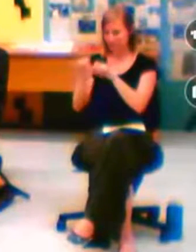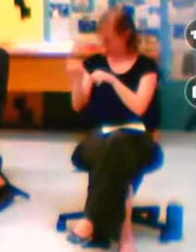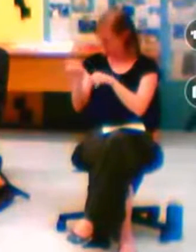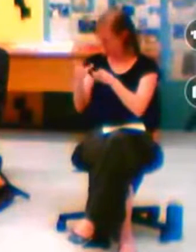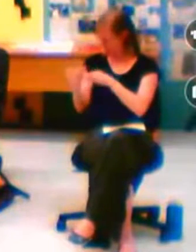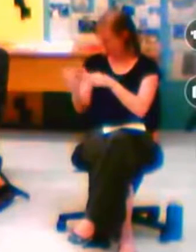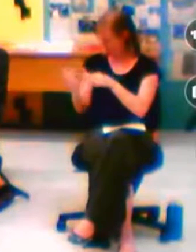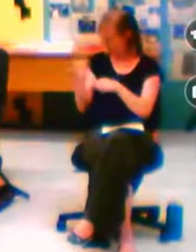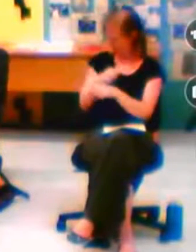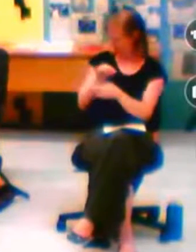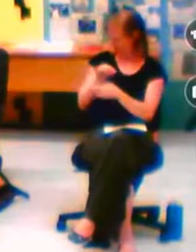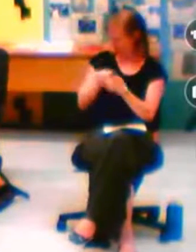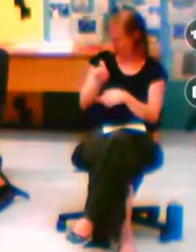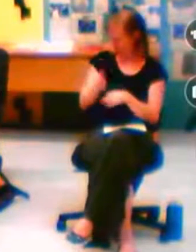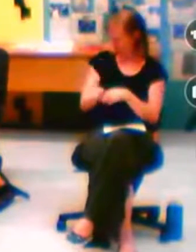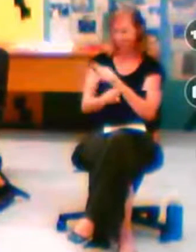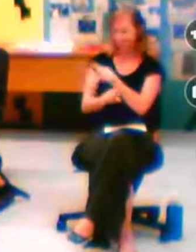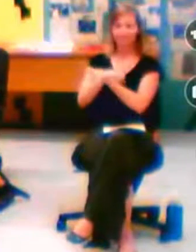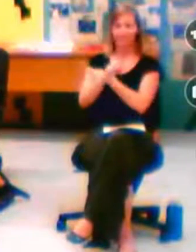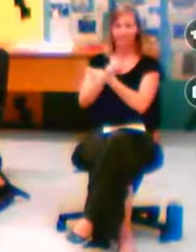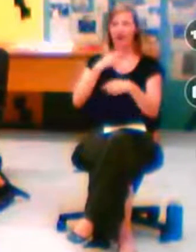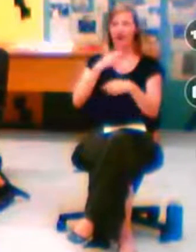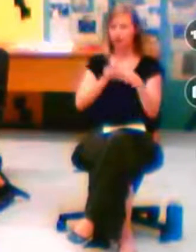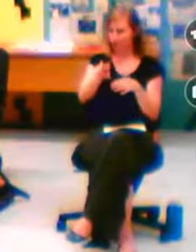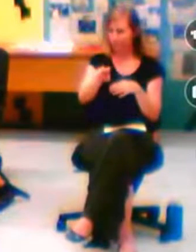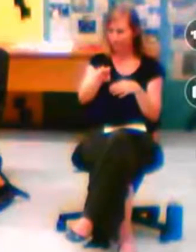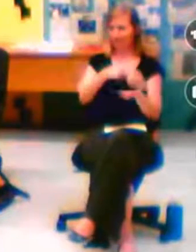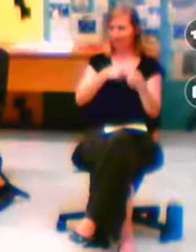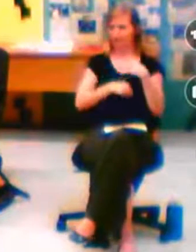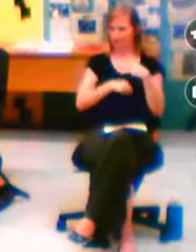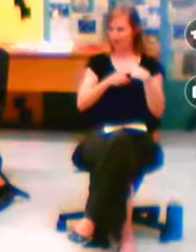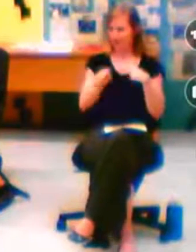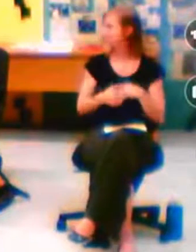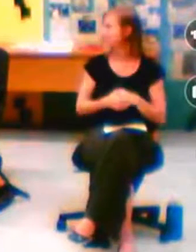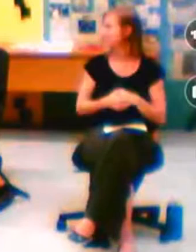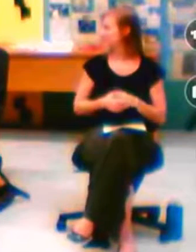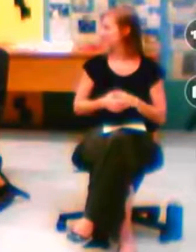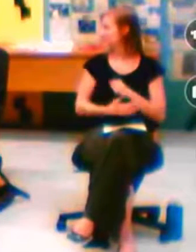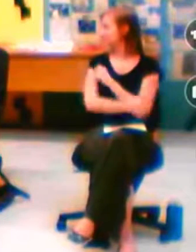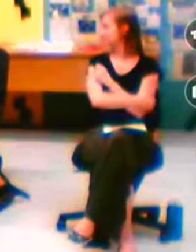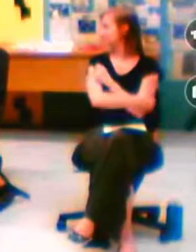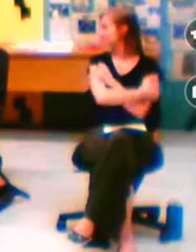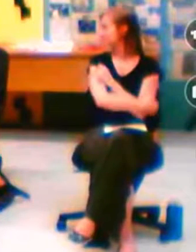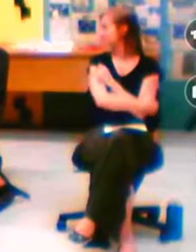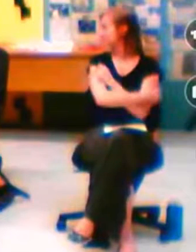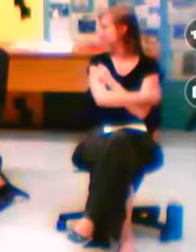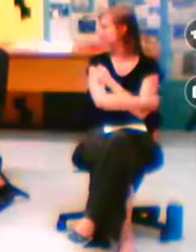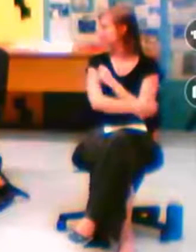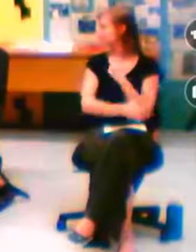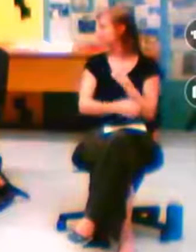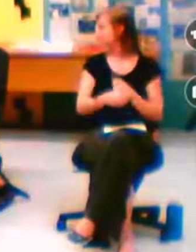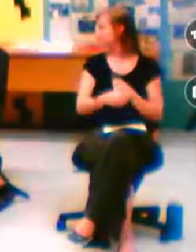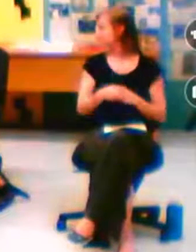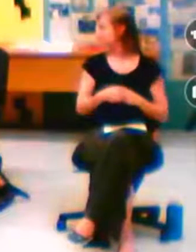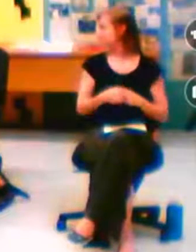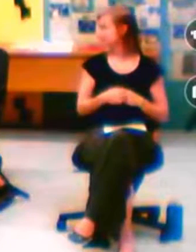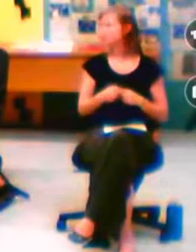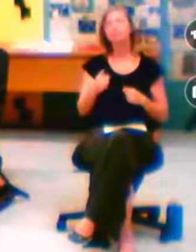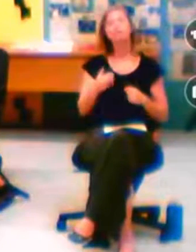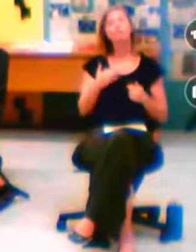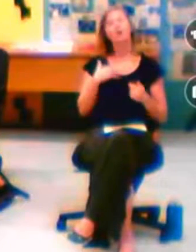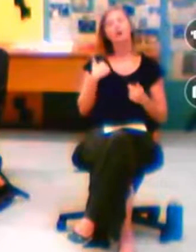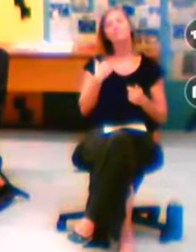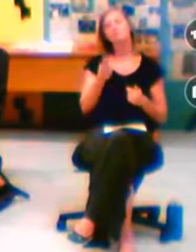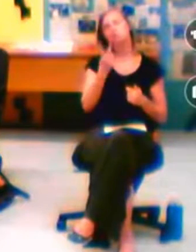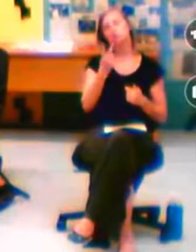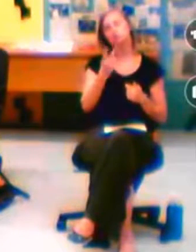for Medicaid and Medicare Services. Are you going to go back to this question? Yeah. Okay. All right. That's exactly where I was